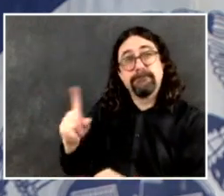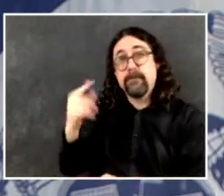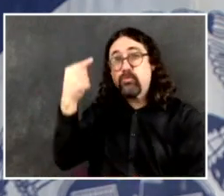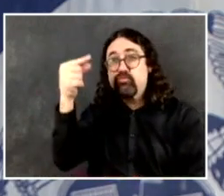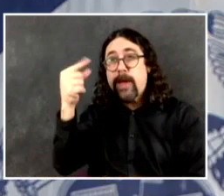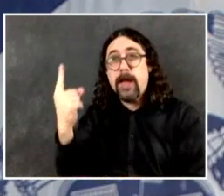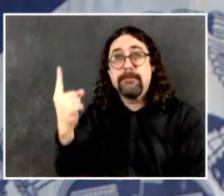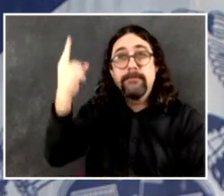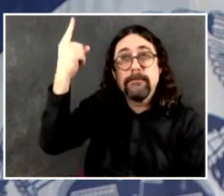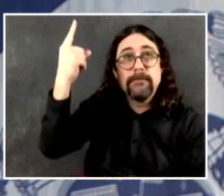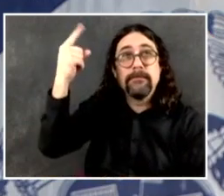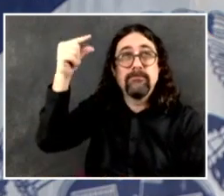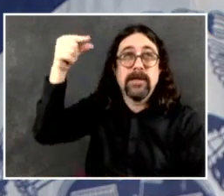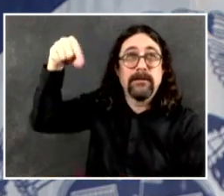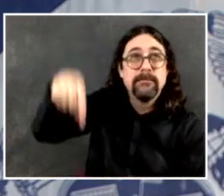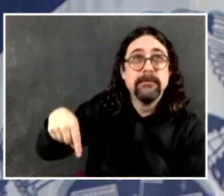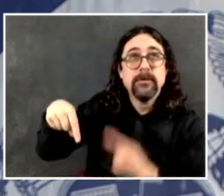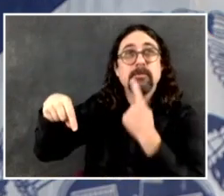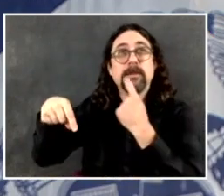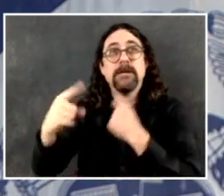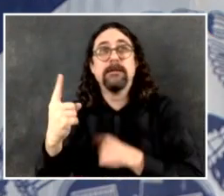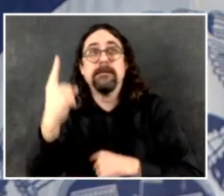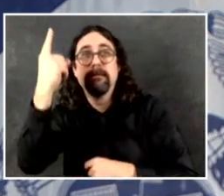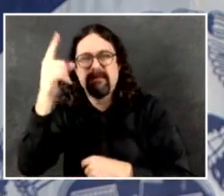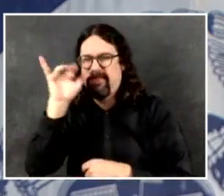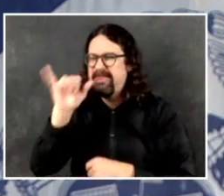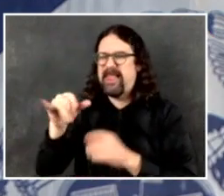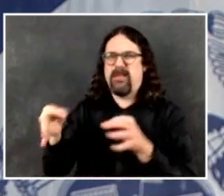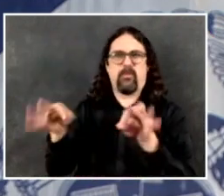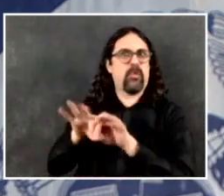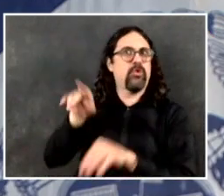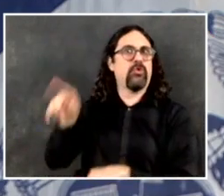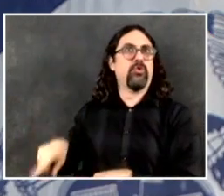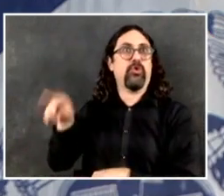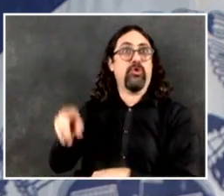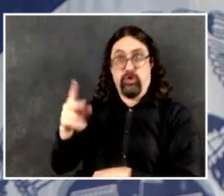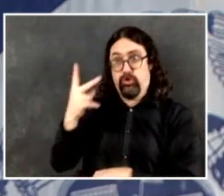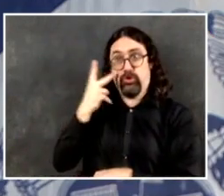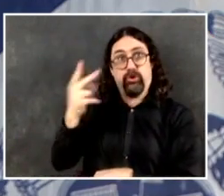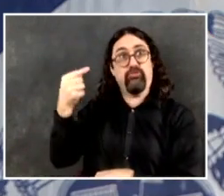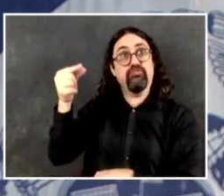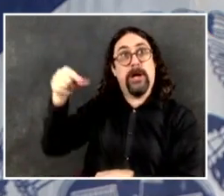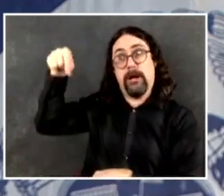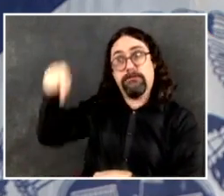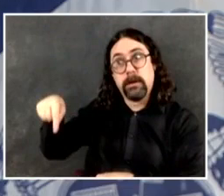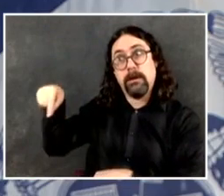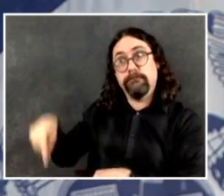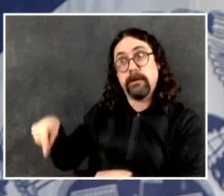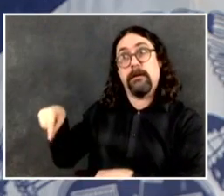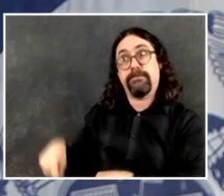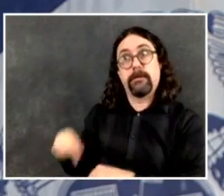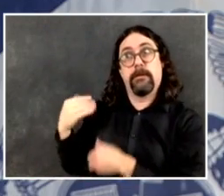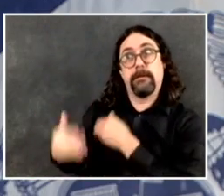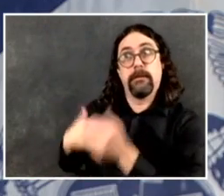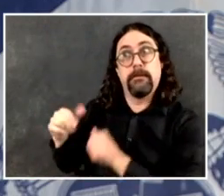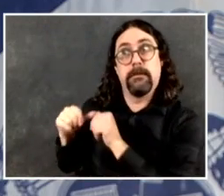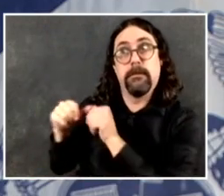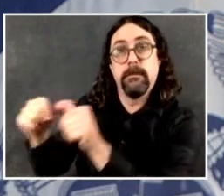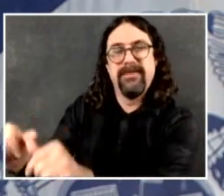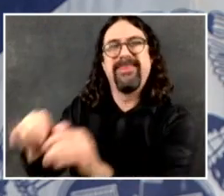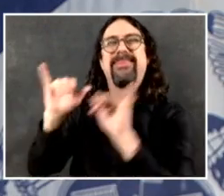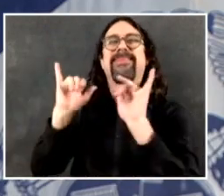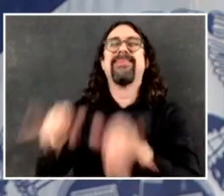happens in careful, smart phases, because the last thing we're ever going to do is allow this disease to reassert itself. We're not going to risk people's